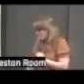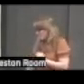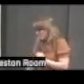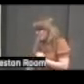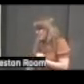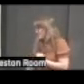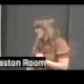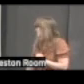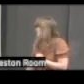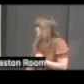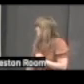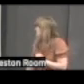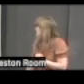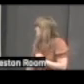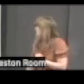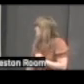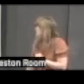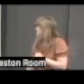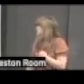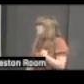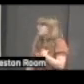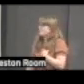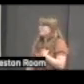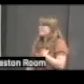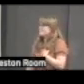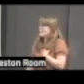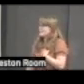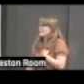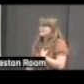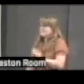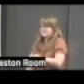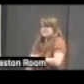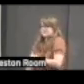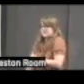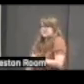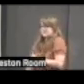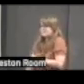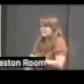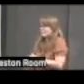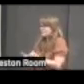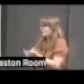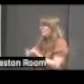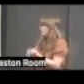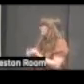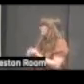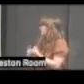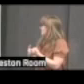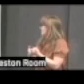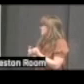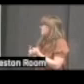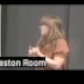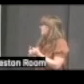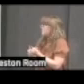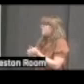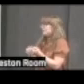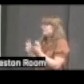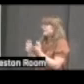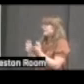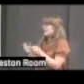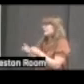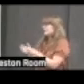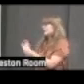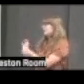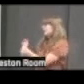squeal a lot. But I think one of the reasons they're so charismatic is because the moms, the pandas have these opposable, they're